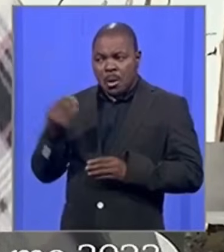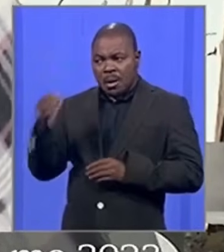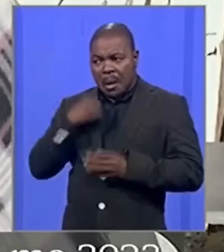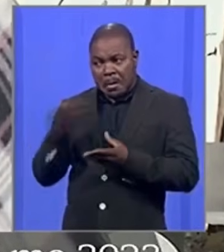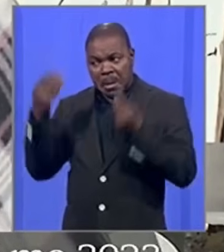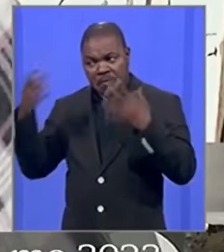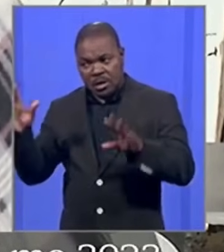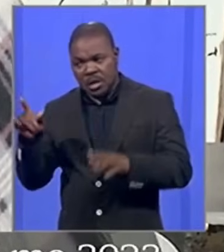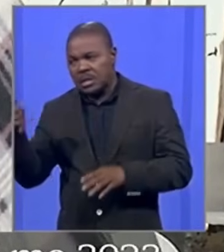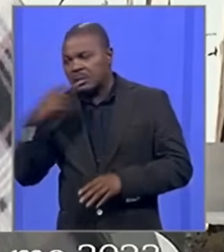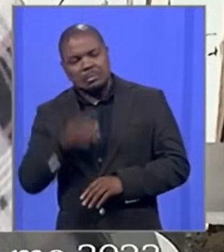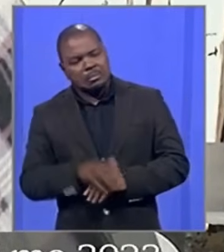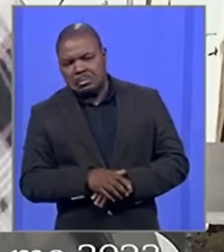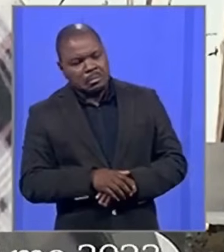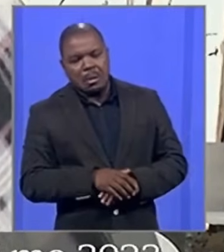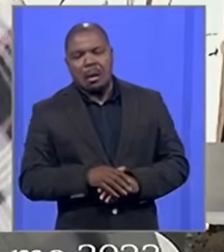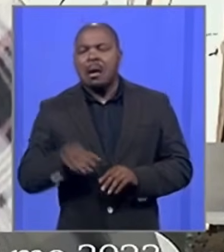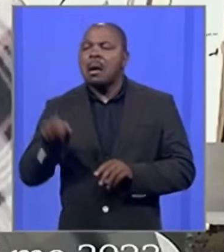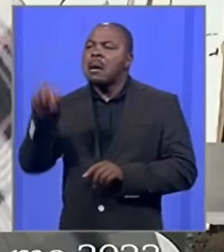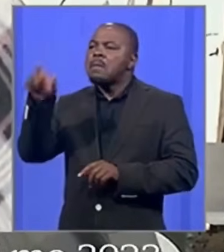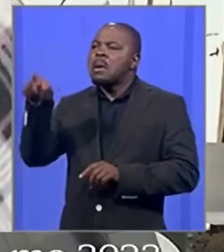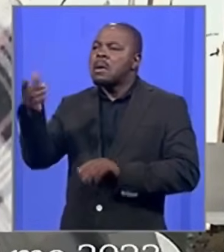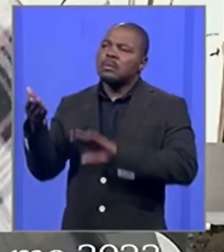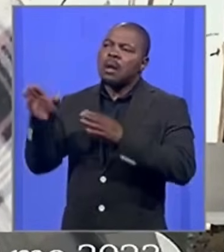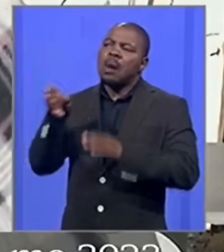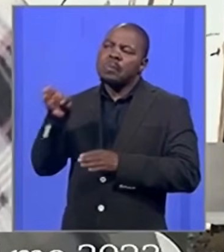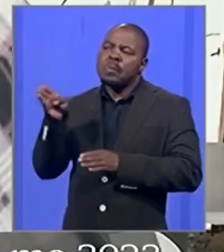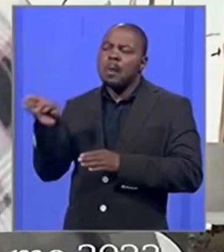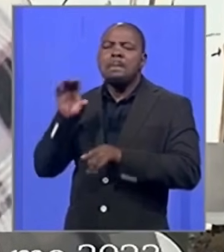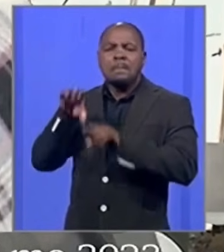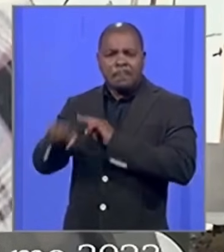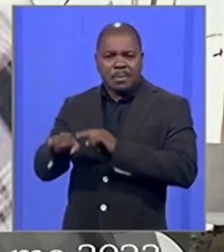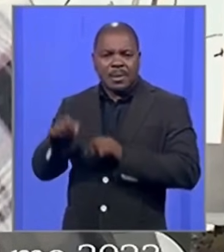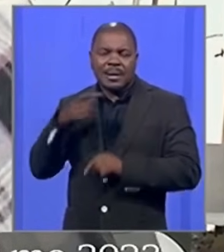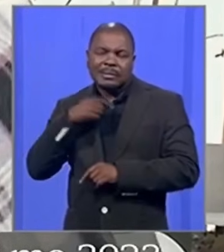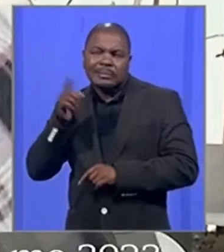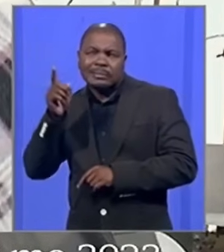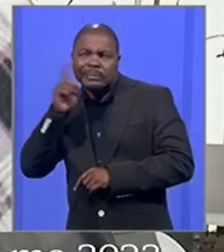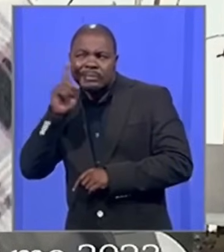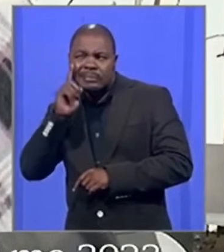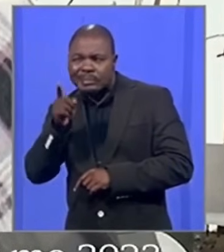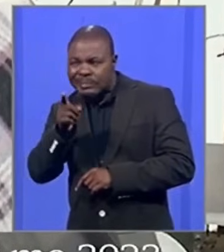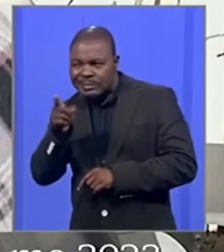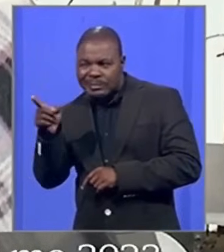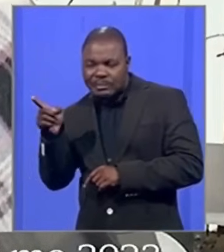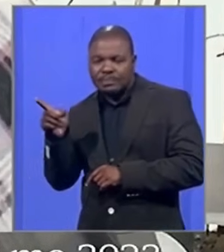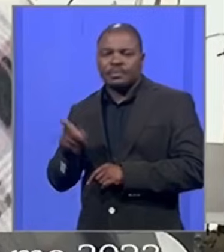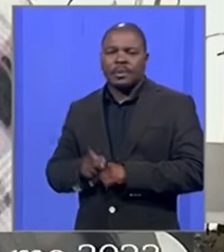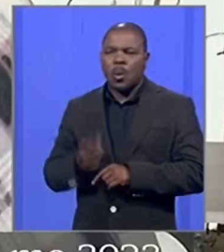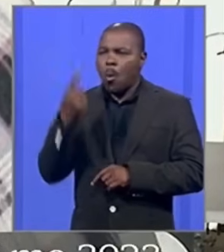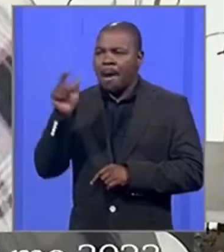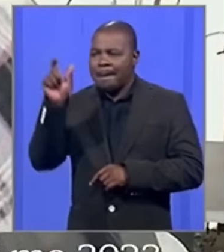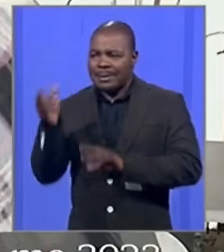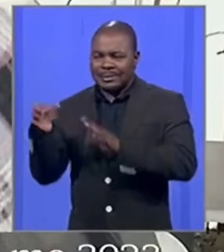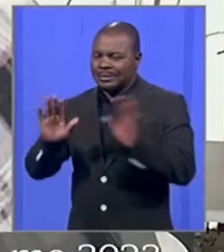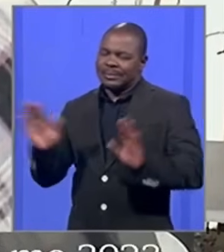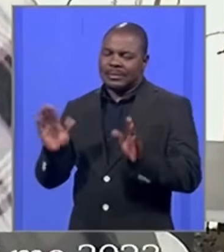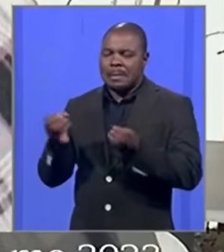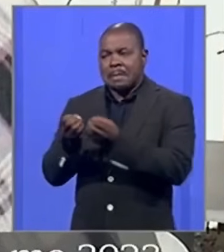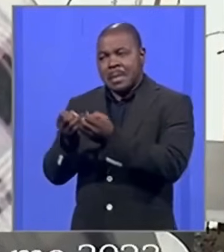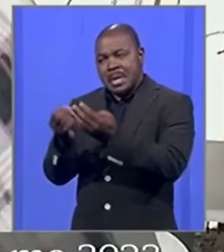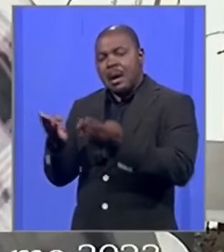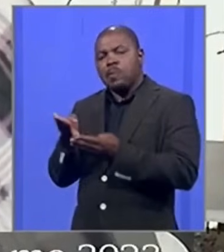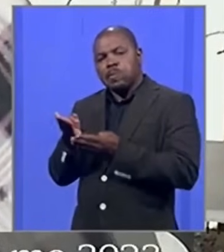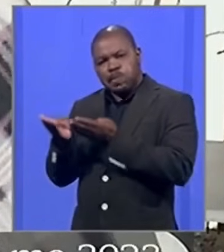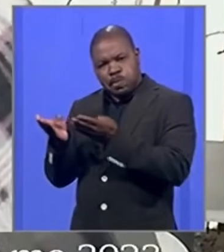a ba re kreile fela ditopo so ditopo ntse re checka ditopo so a se stopo se one sense re check